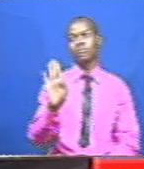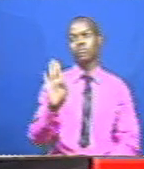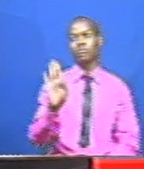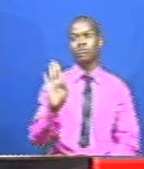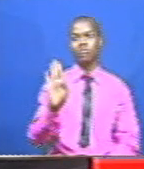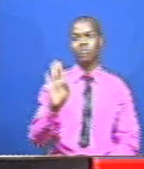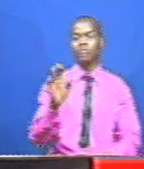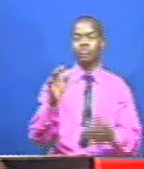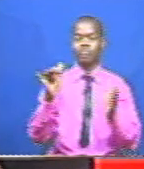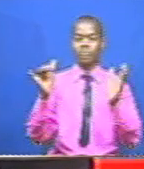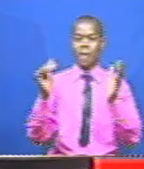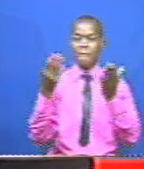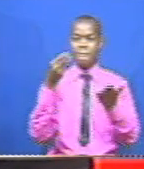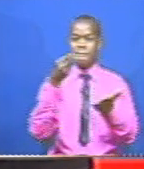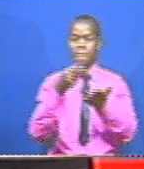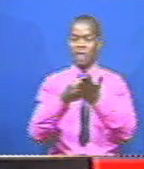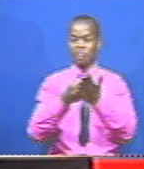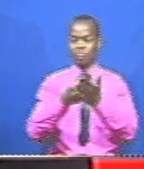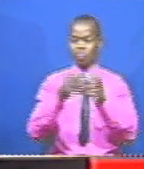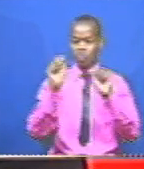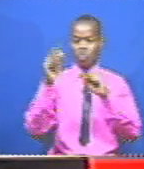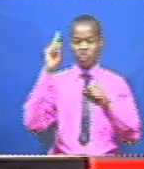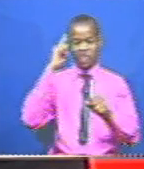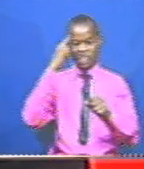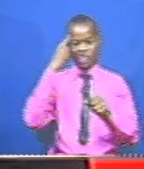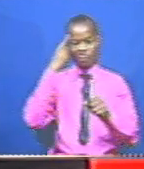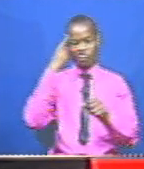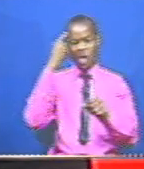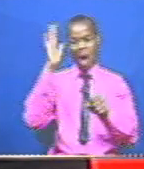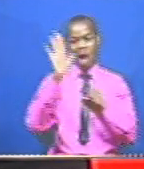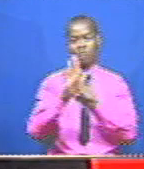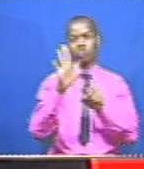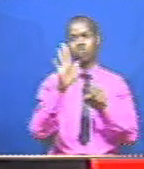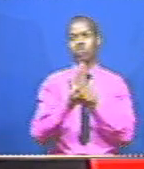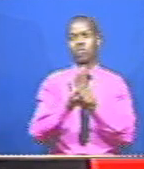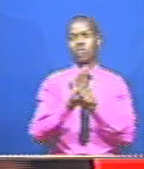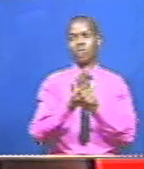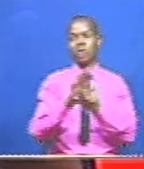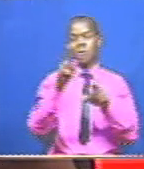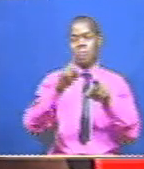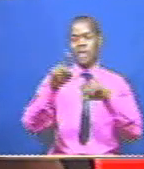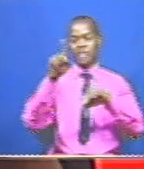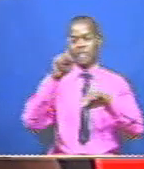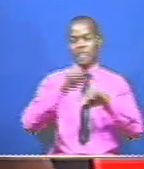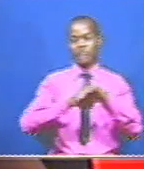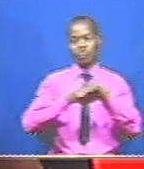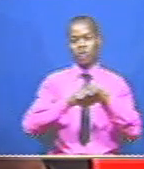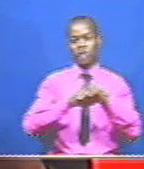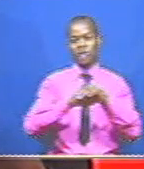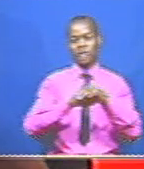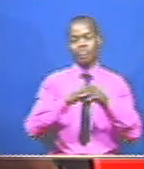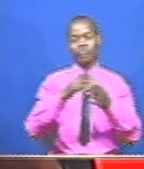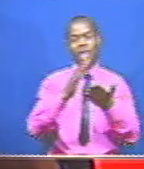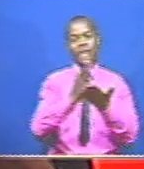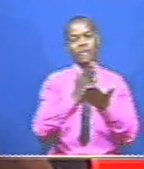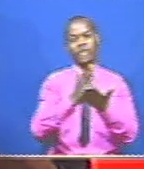that money looks very, very big when you look at it together. But when you spread it out to the smaller counties